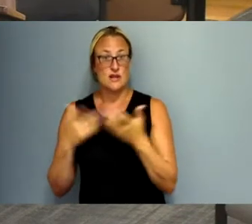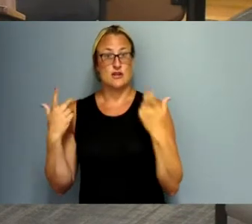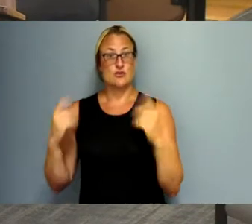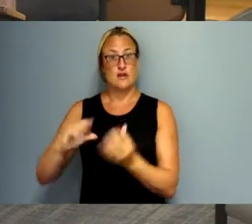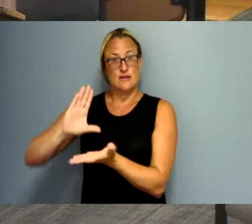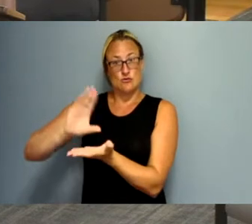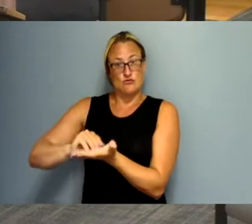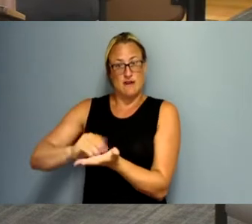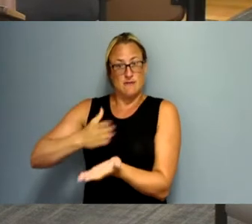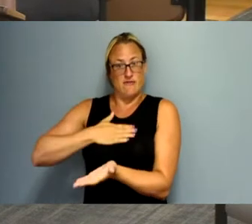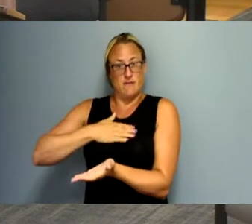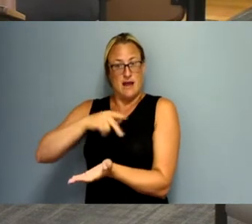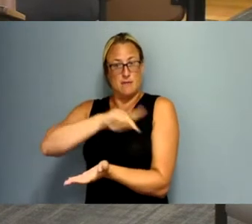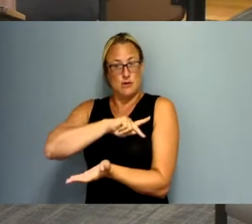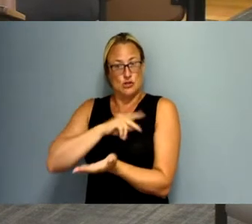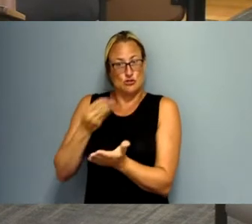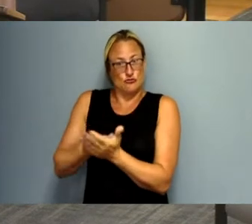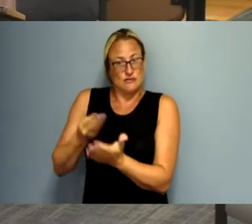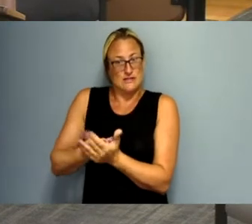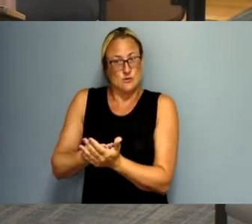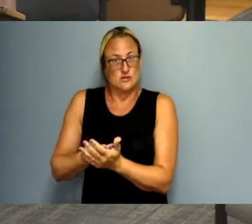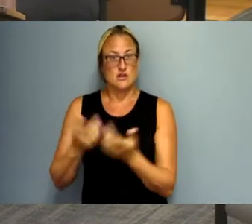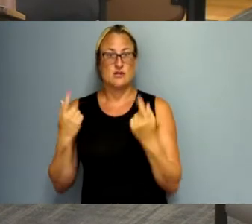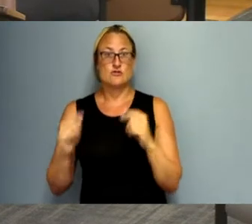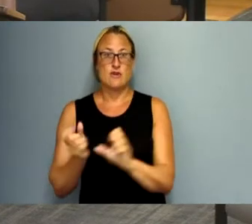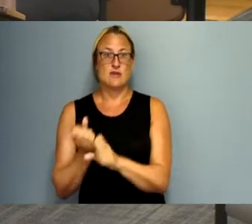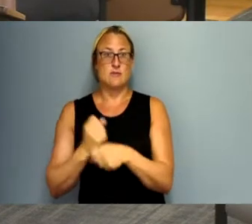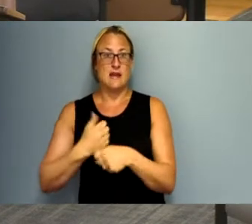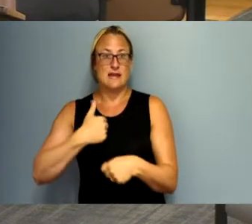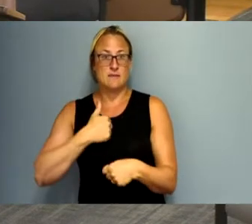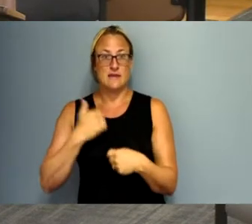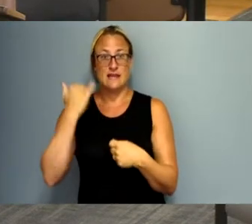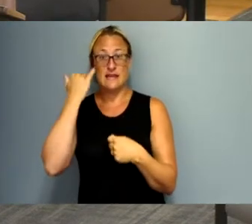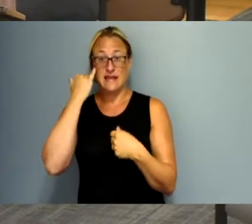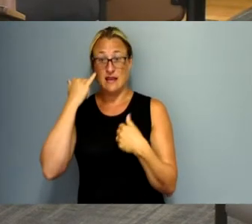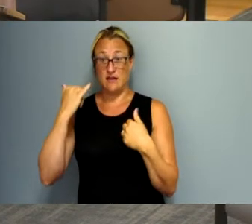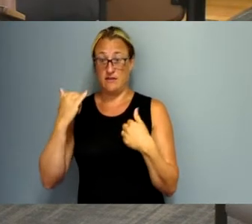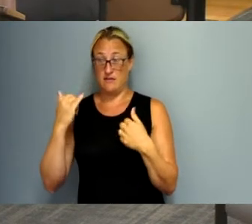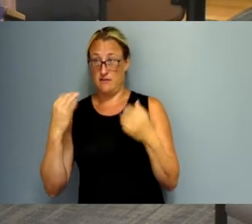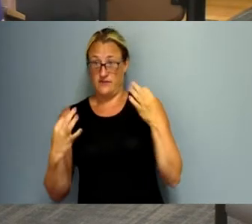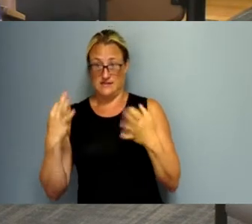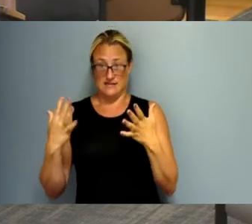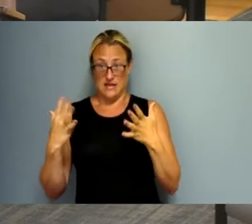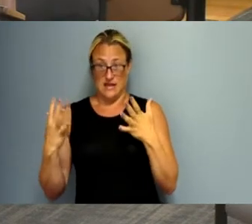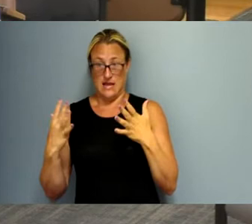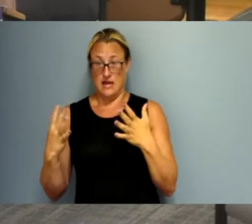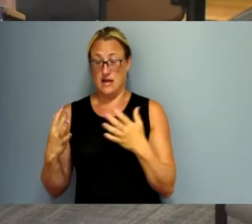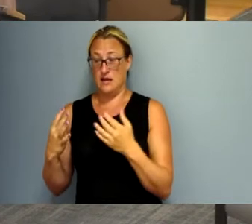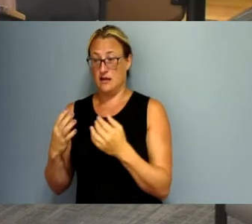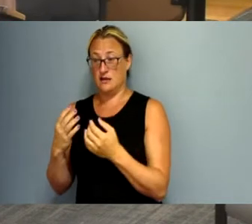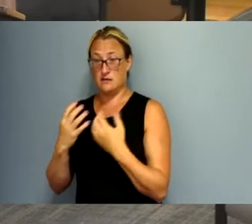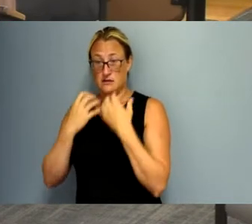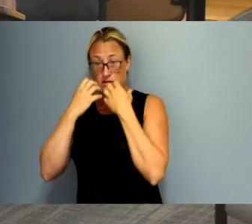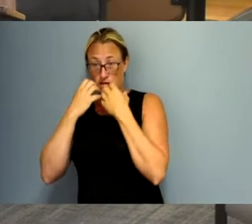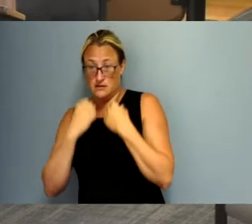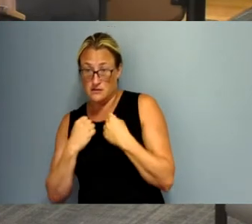resources? By trying to make me choose if I'm going to fight for transparency in our county or save them for my child's education